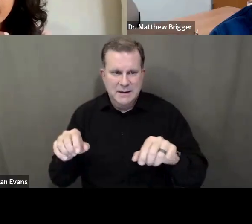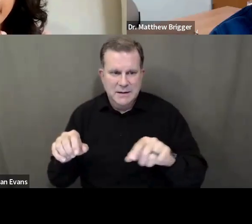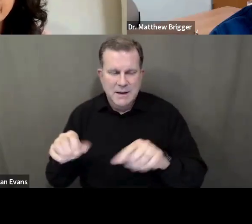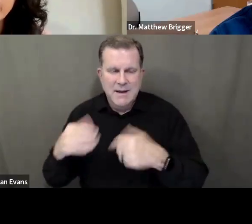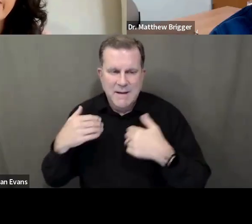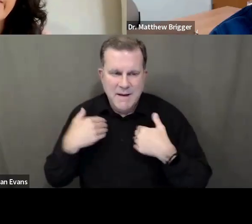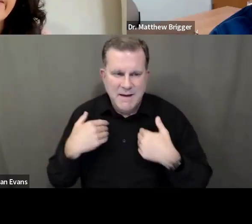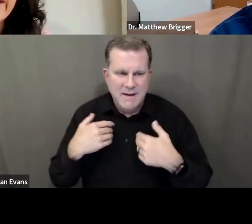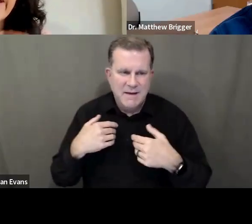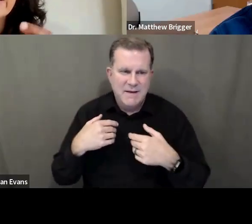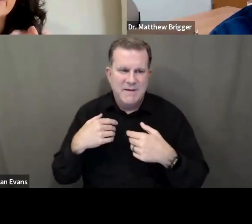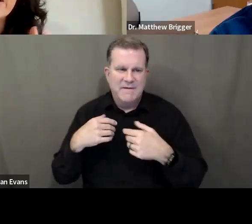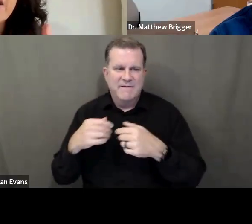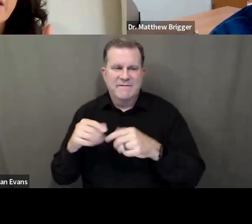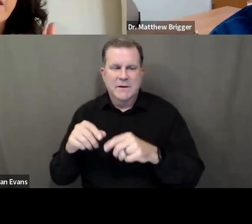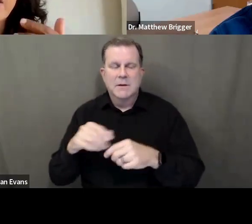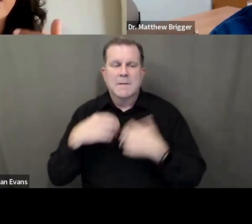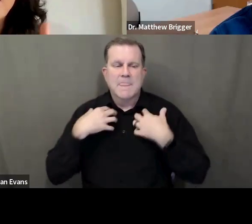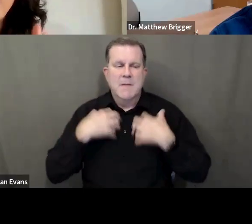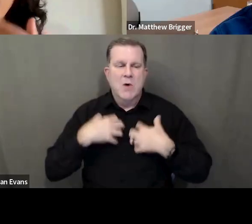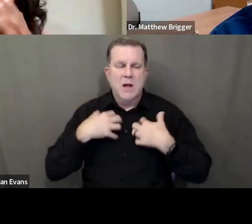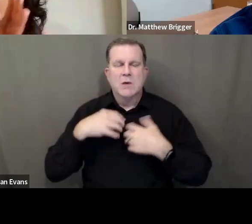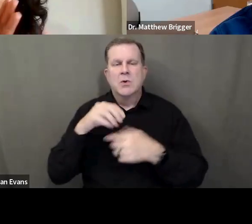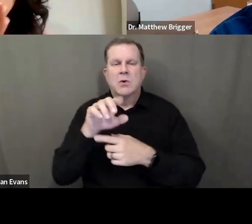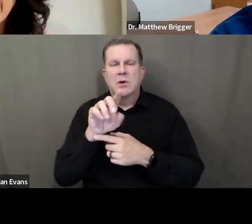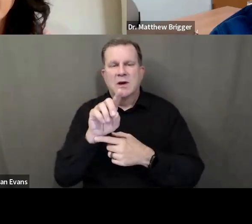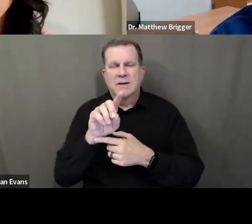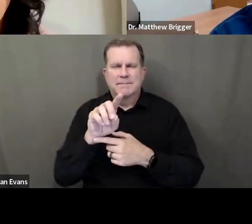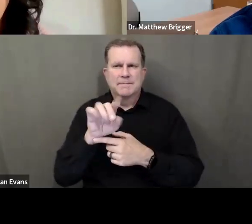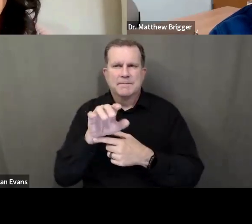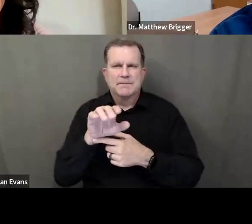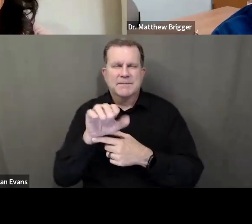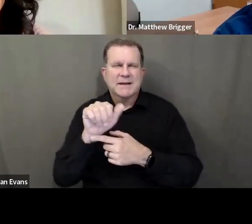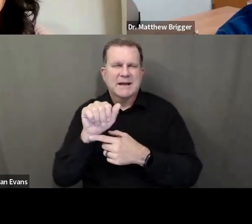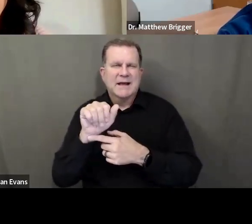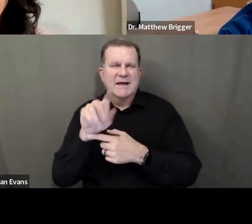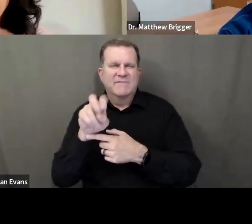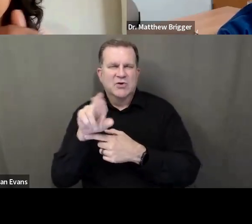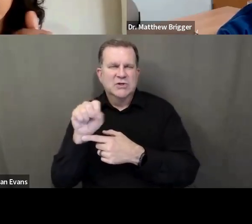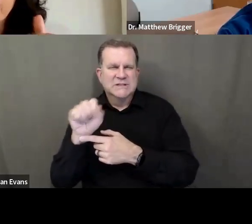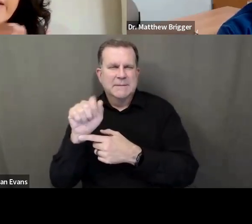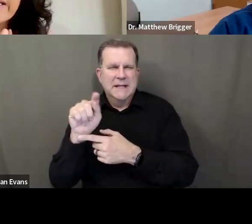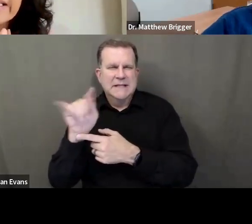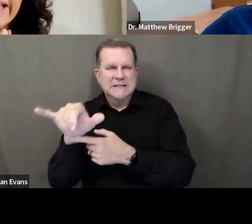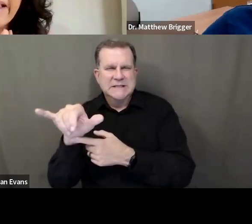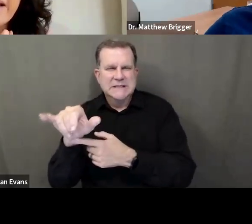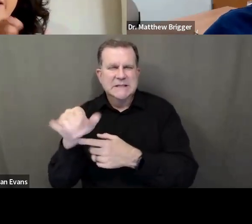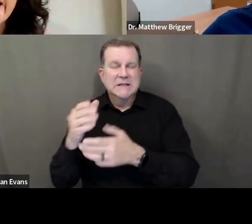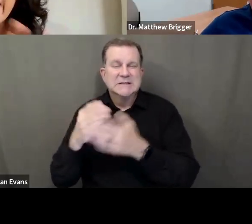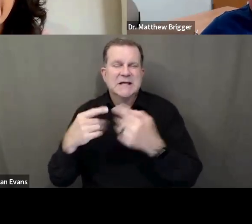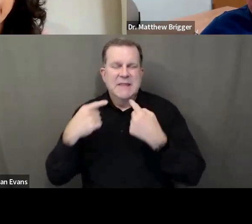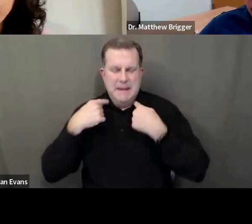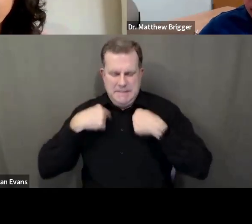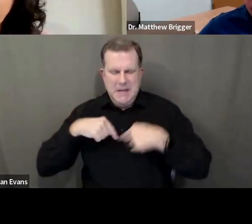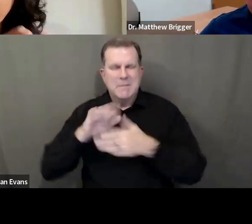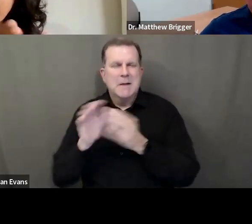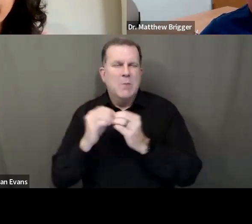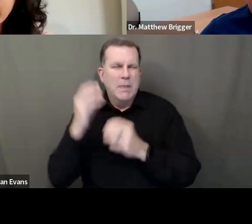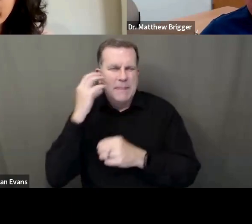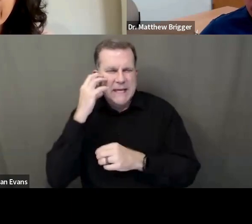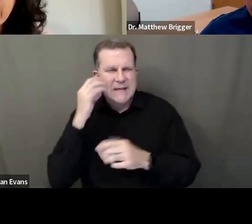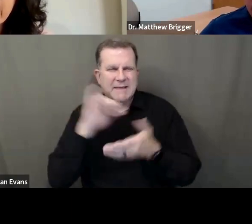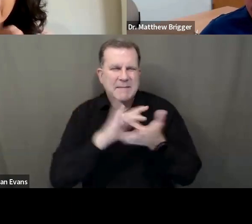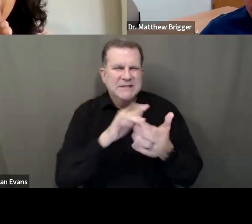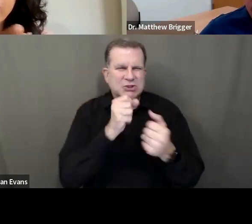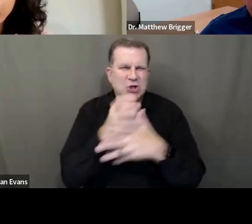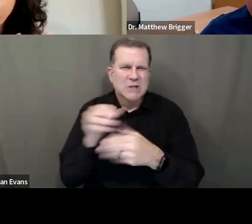bronchoreversibility, especially when they get sicker. So that is one role of these medications. Second is that albuterol in